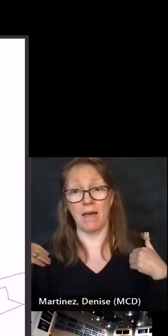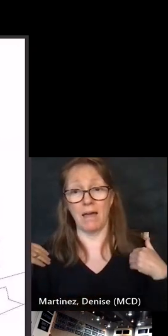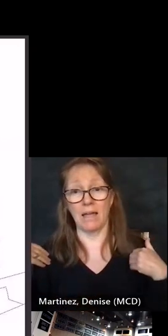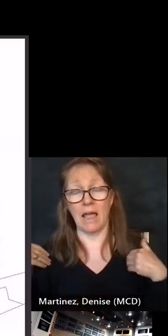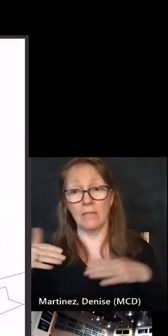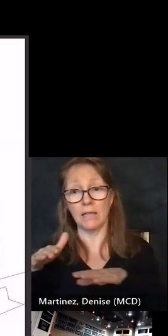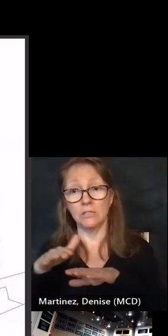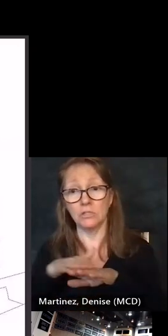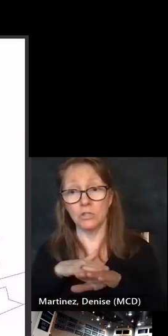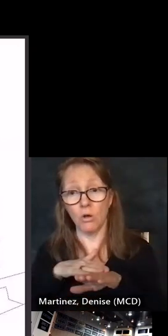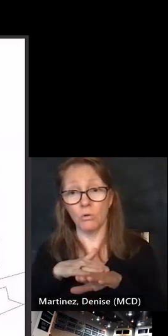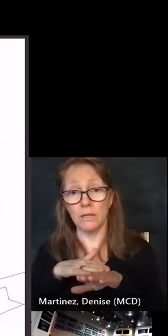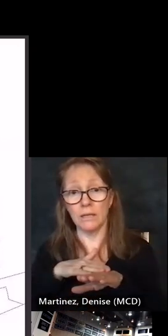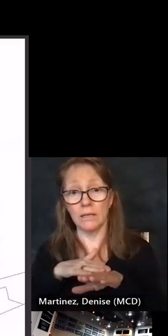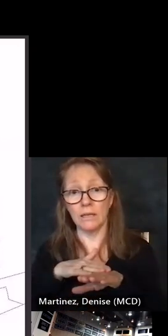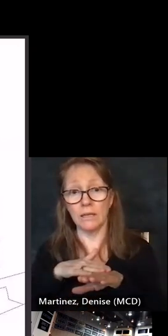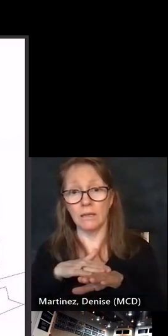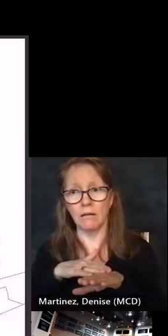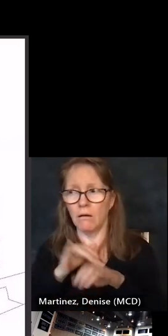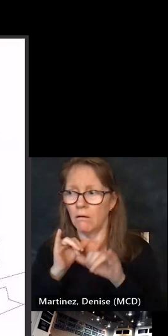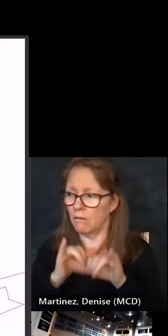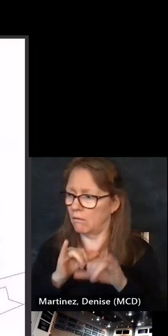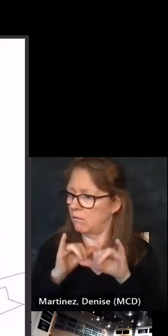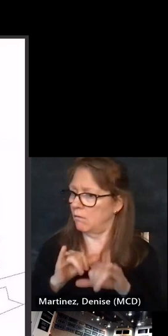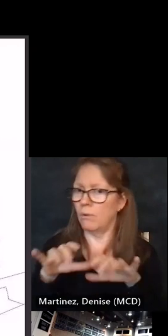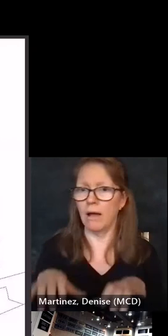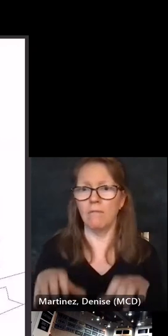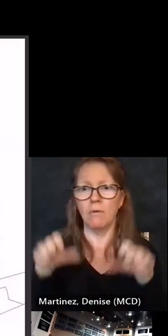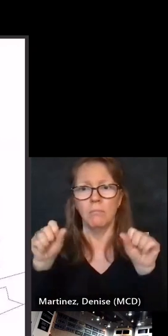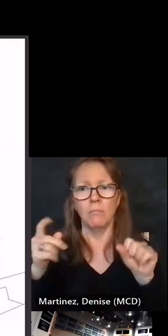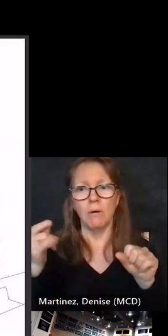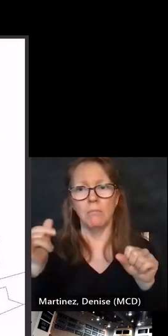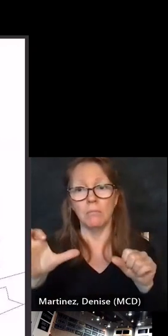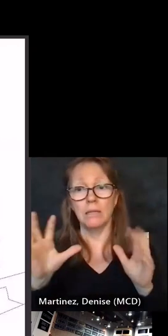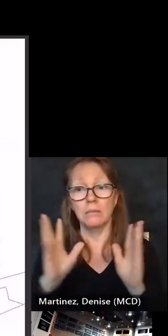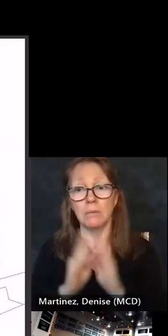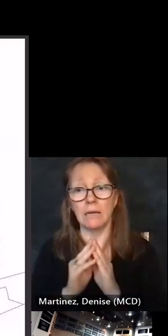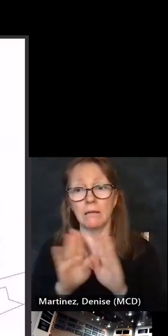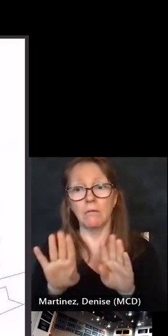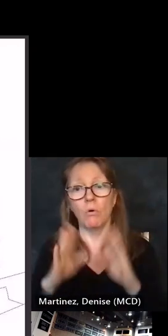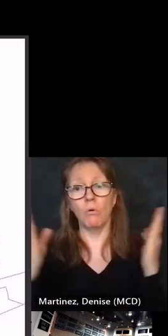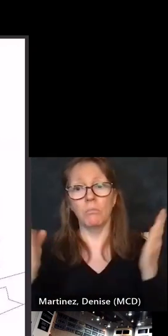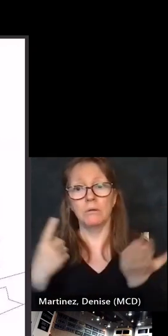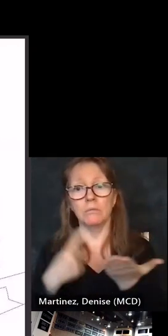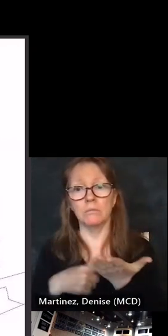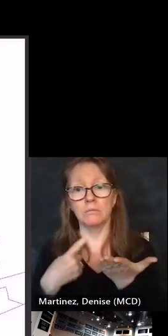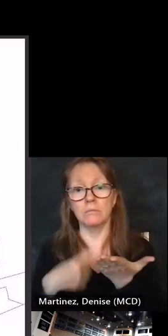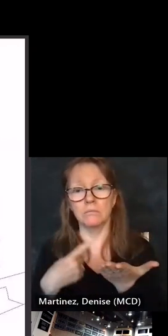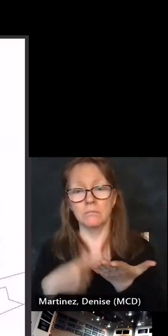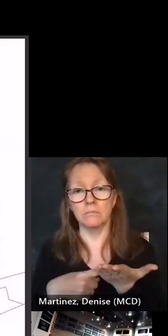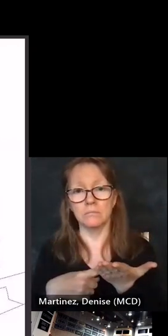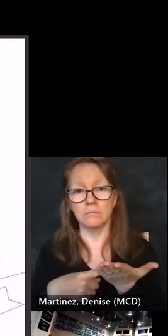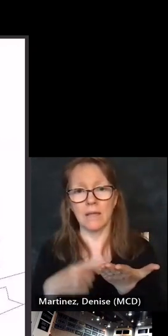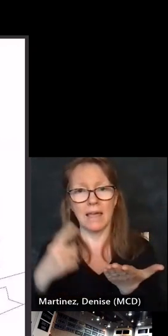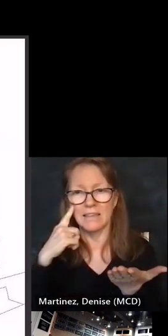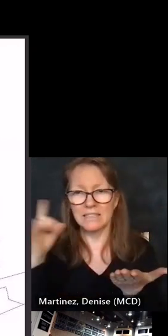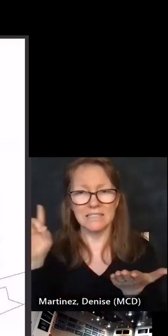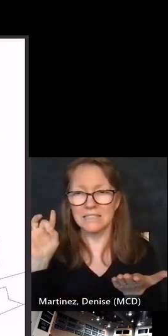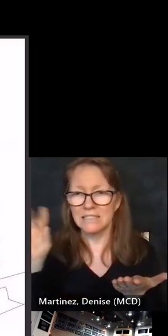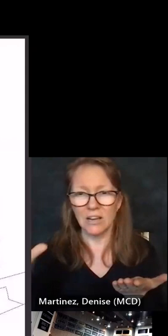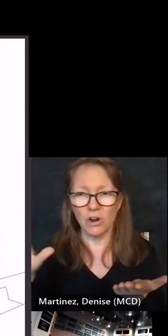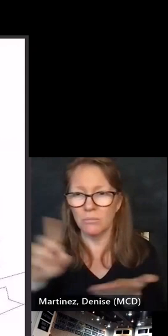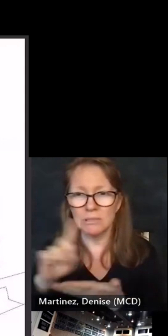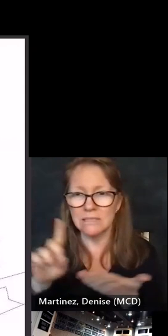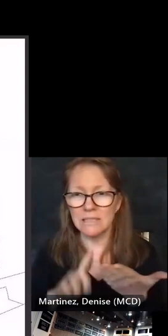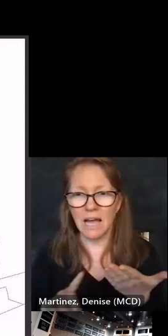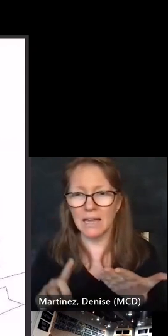slowly we're going to have a public meeting and let's finally talk about it. And I think it's terrible design. It's a